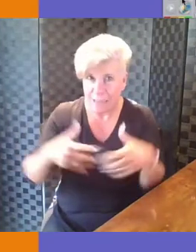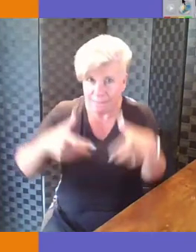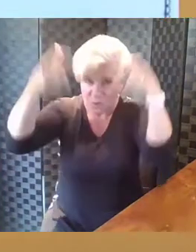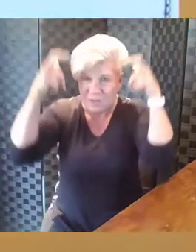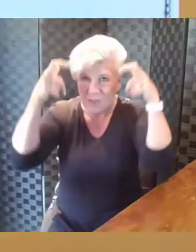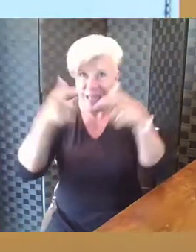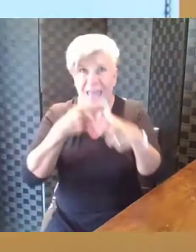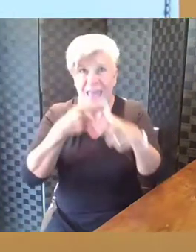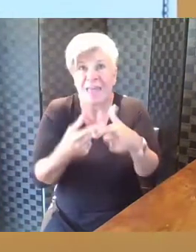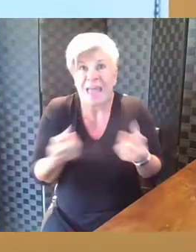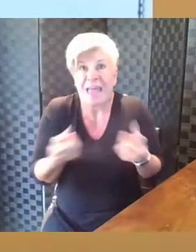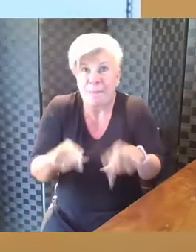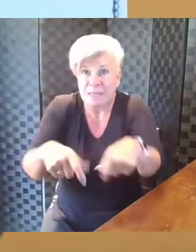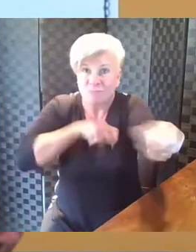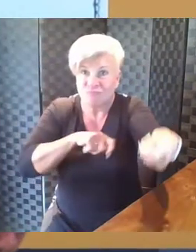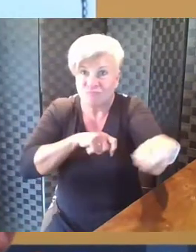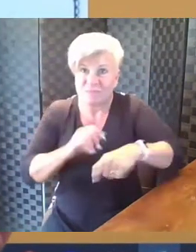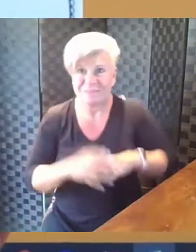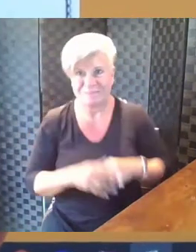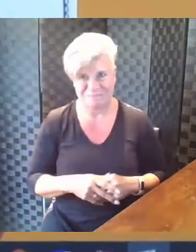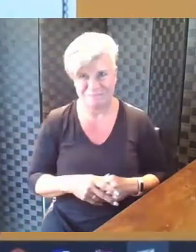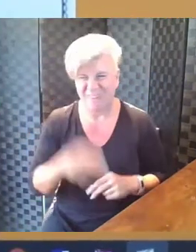That's a funny poem. Let's try another one.